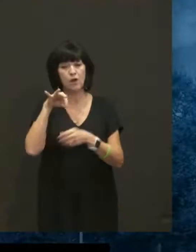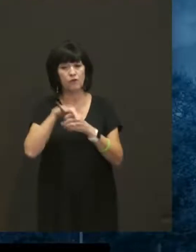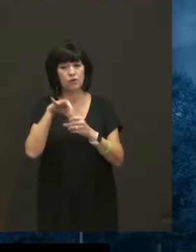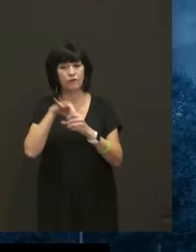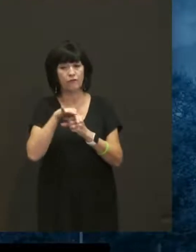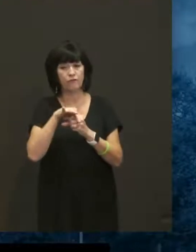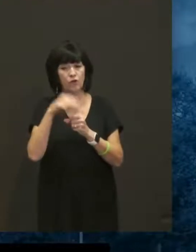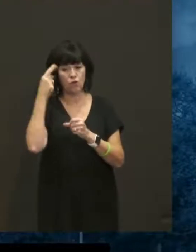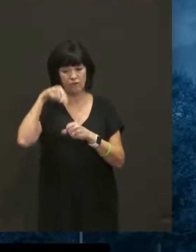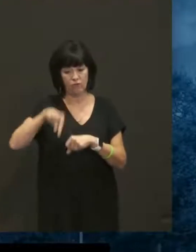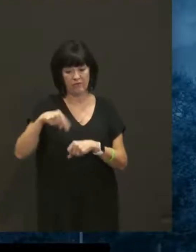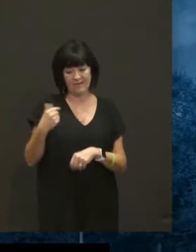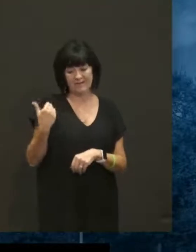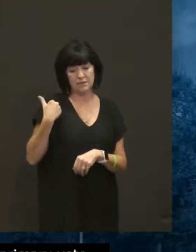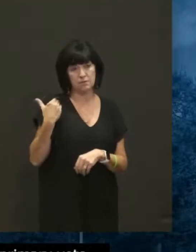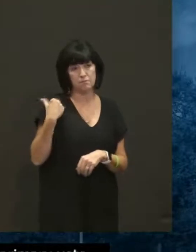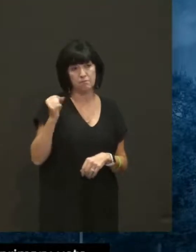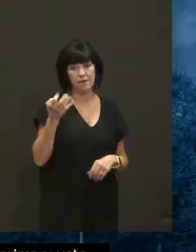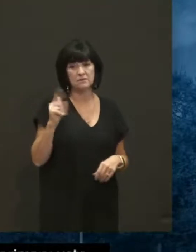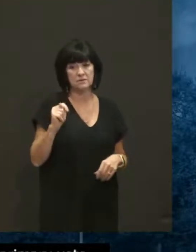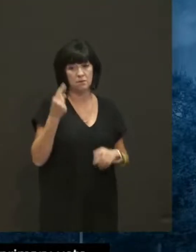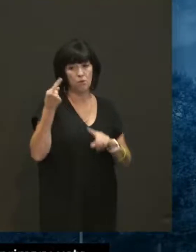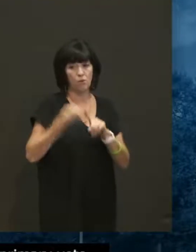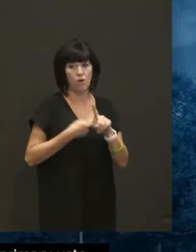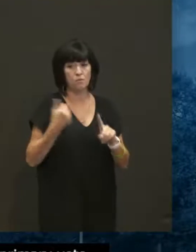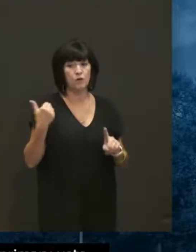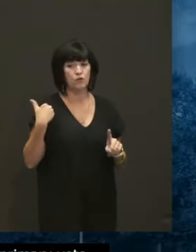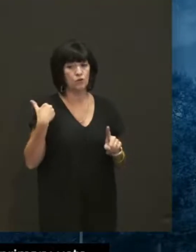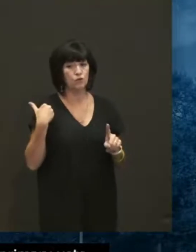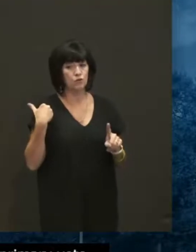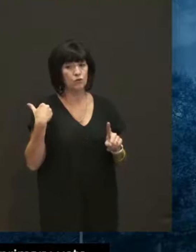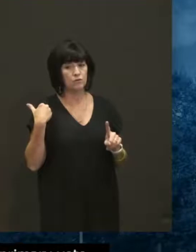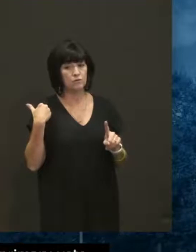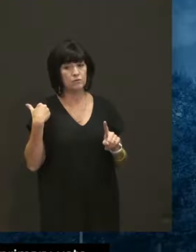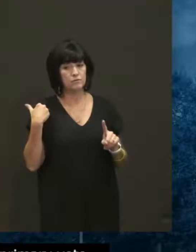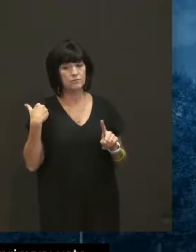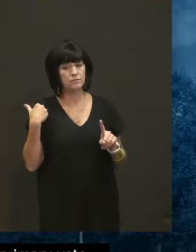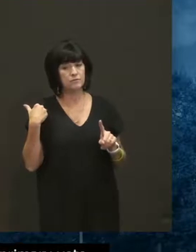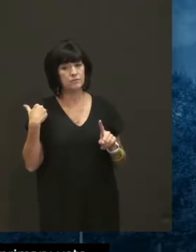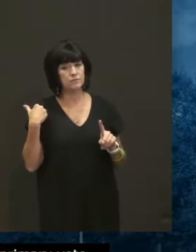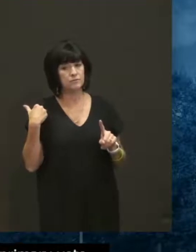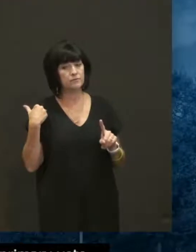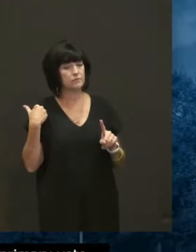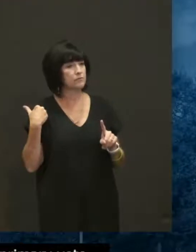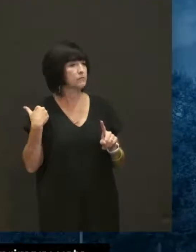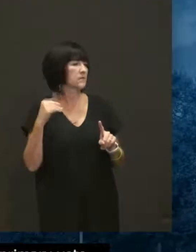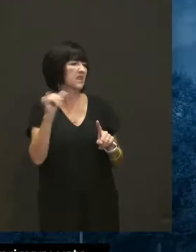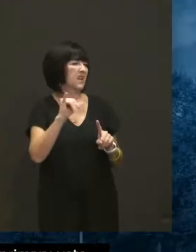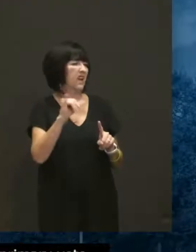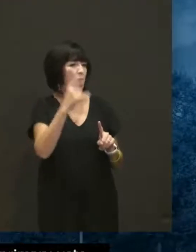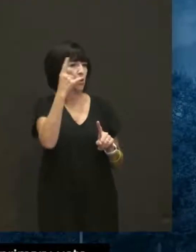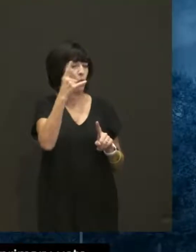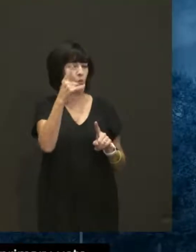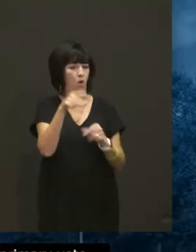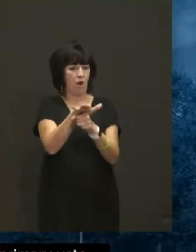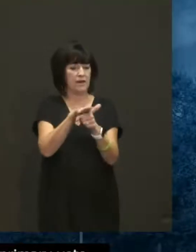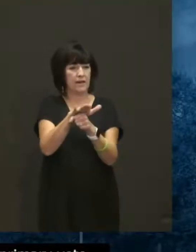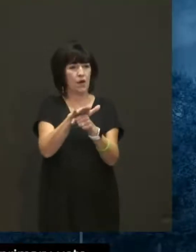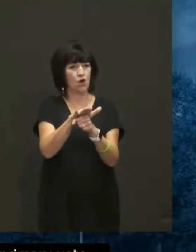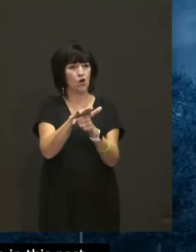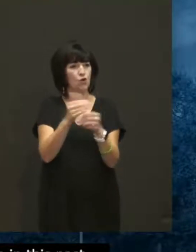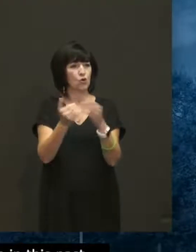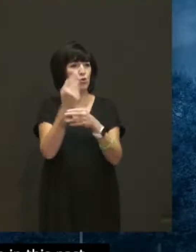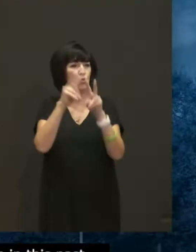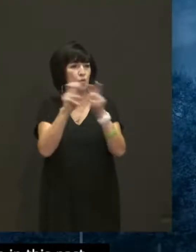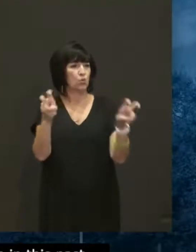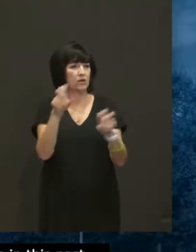this past September, just a month ago, was, and I'll just take one geographic area, Newcastle County, on the